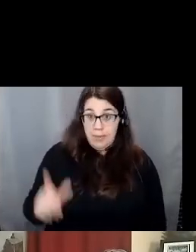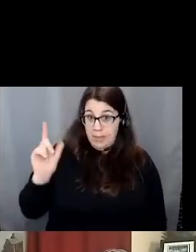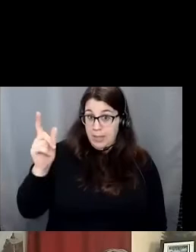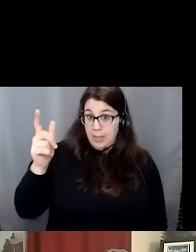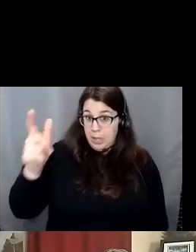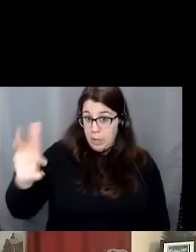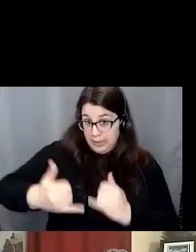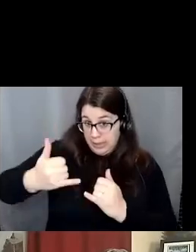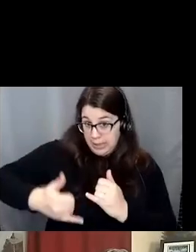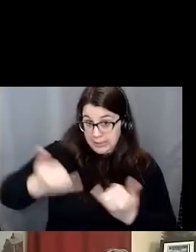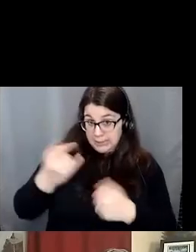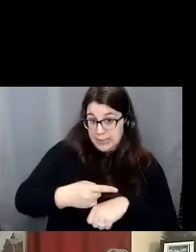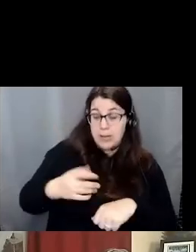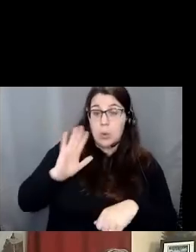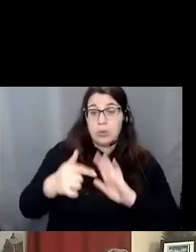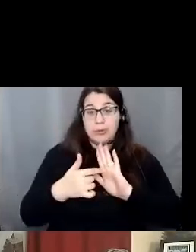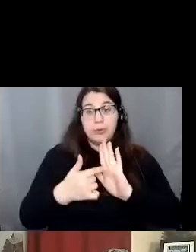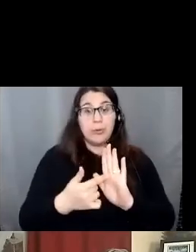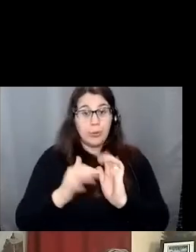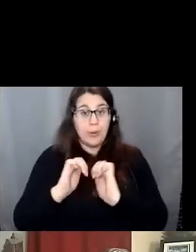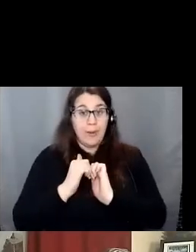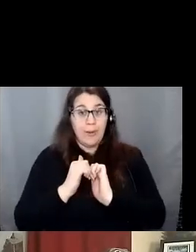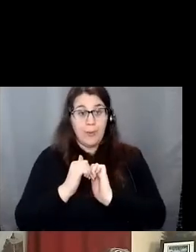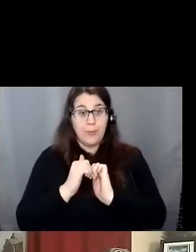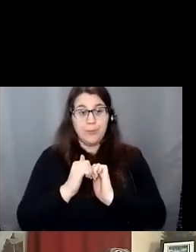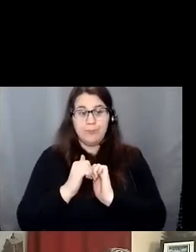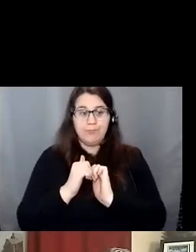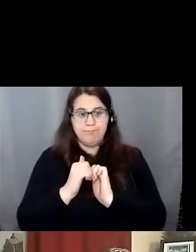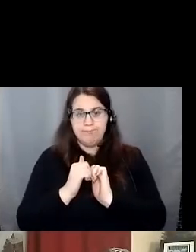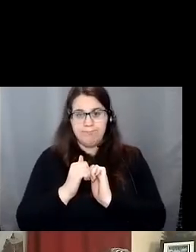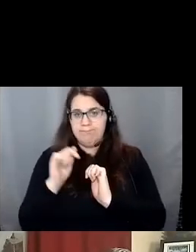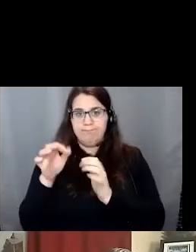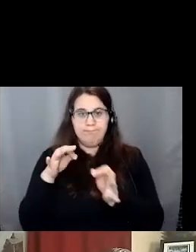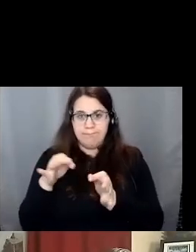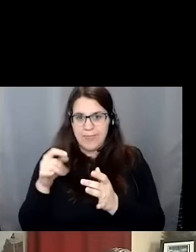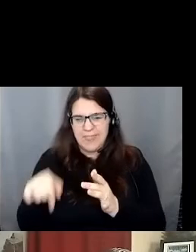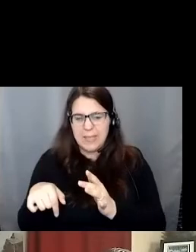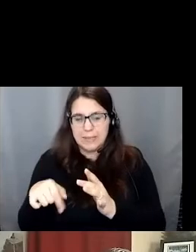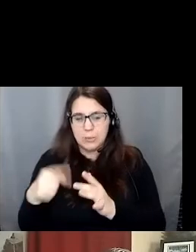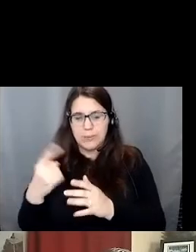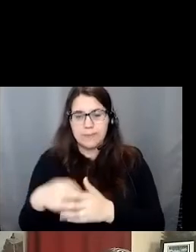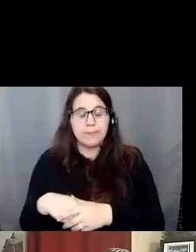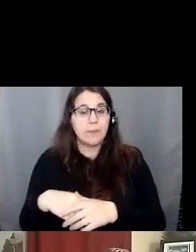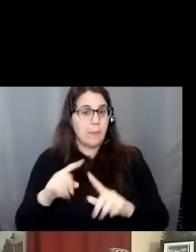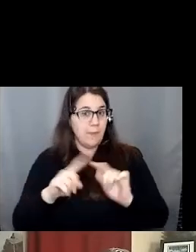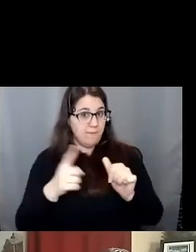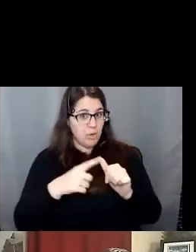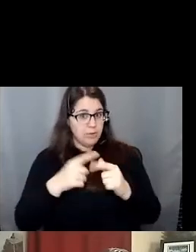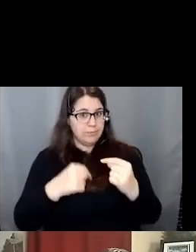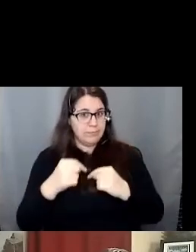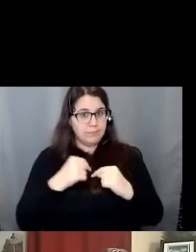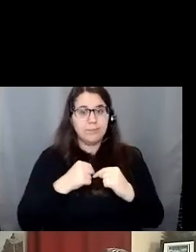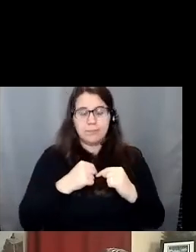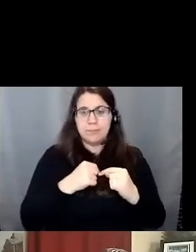the presentation today a little bit more about this particular feature. But we'll start out by going over some of the menu